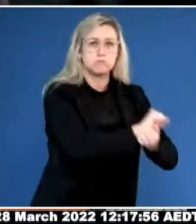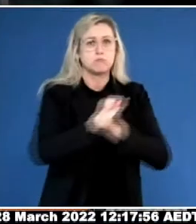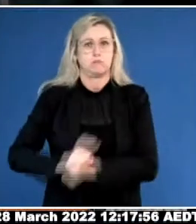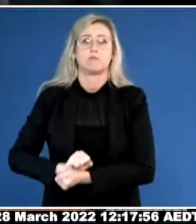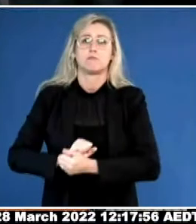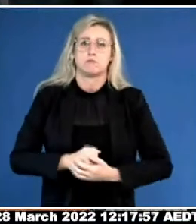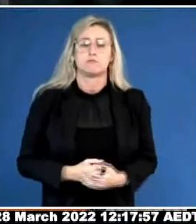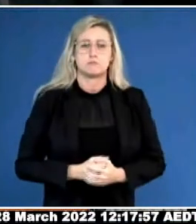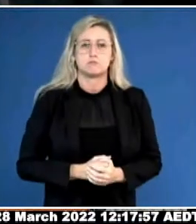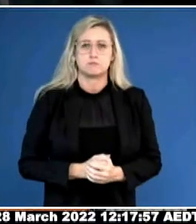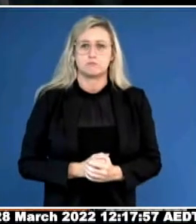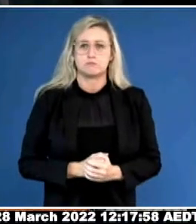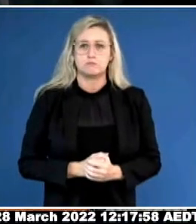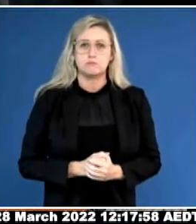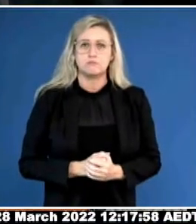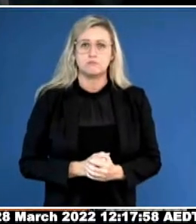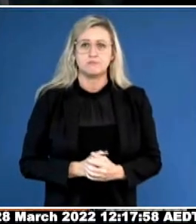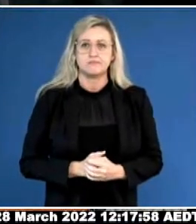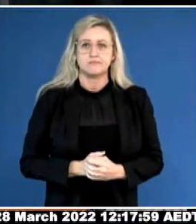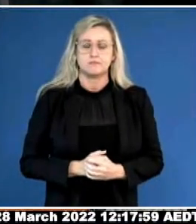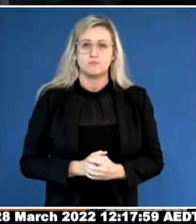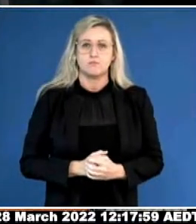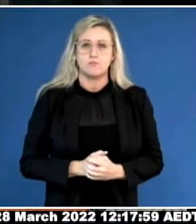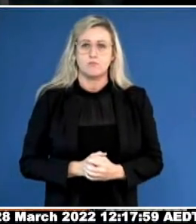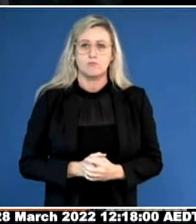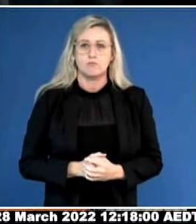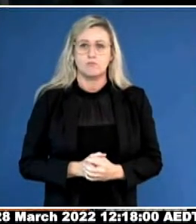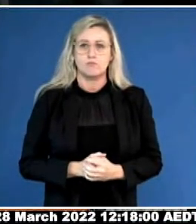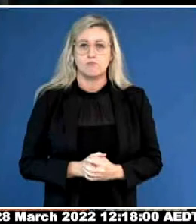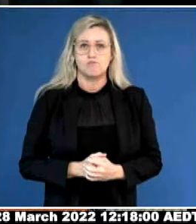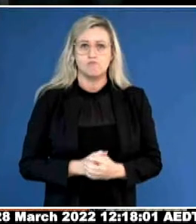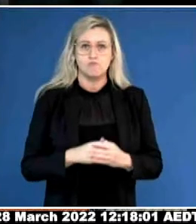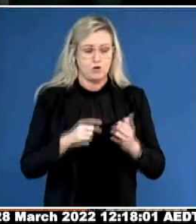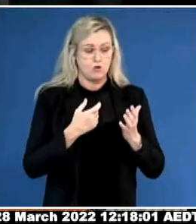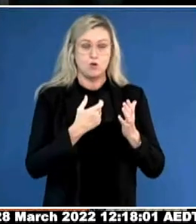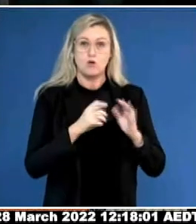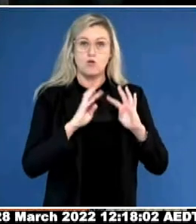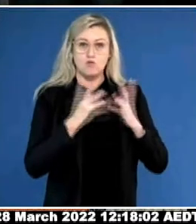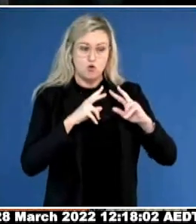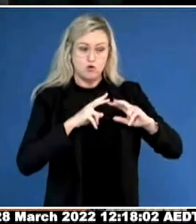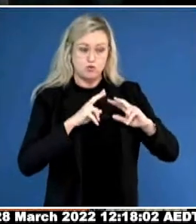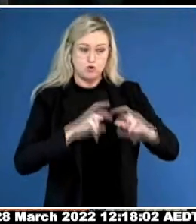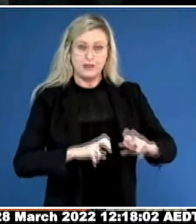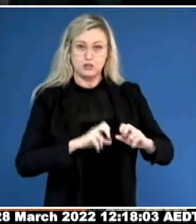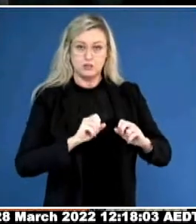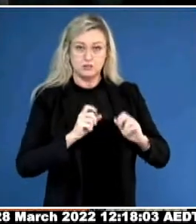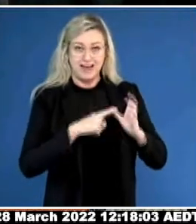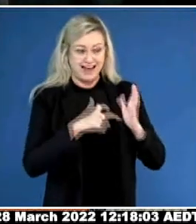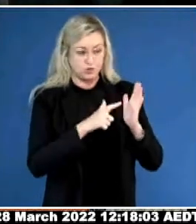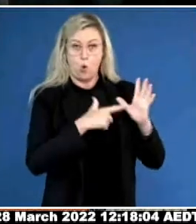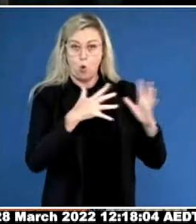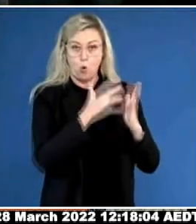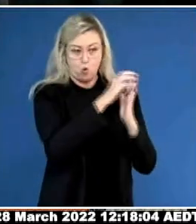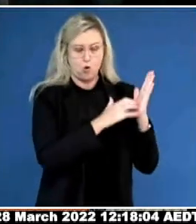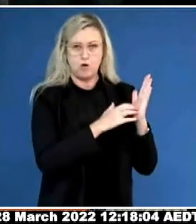Commissioners, you take that requirement as it exists in the Royal Commissions Act very seriously, and those following the proceeding need